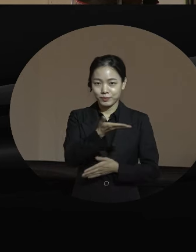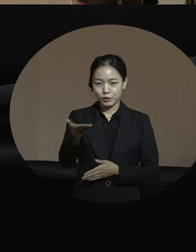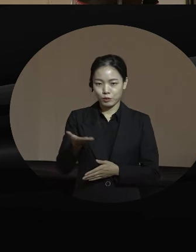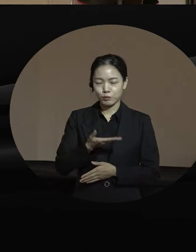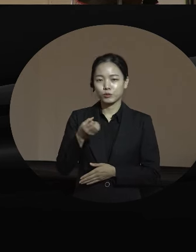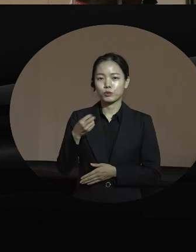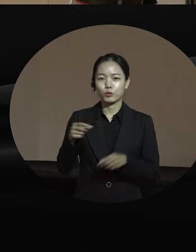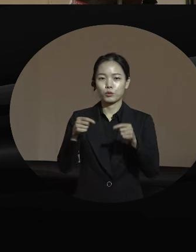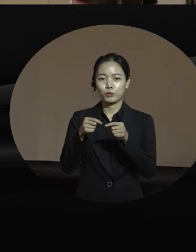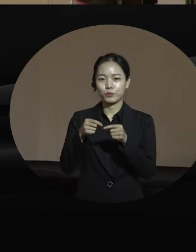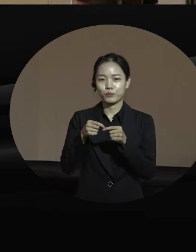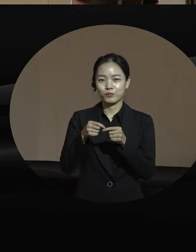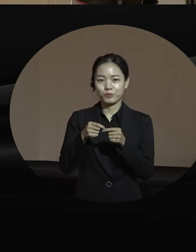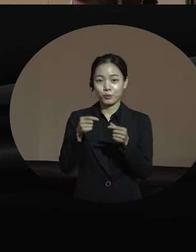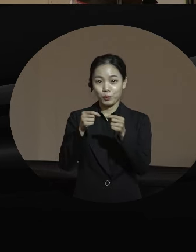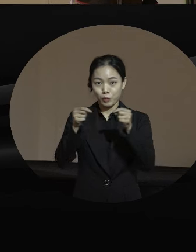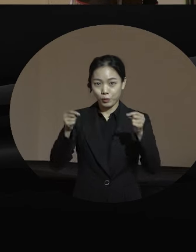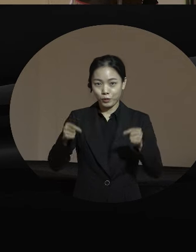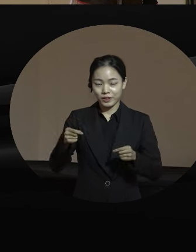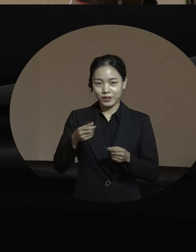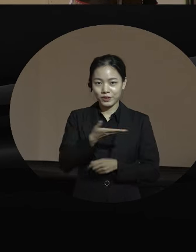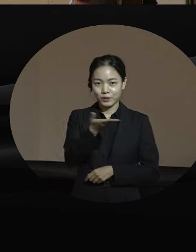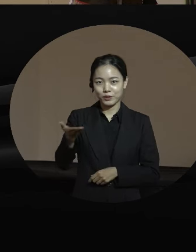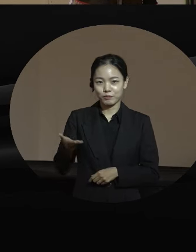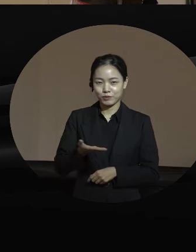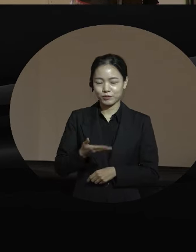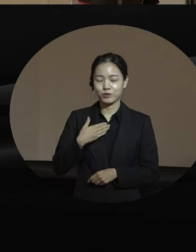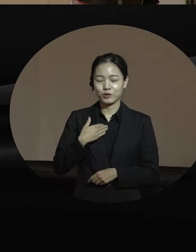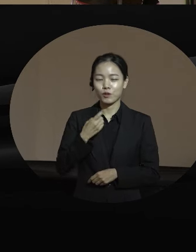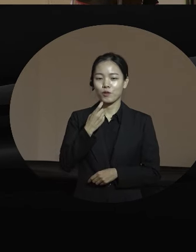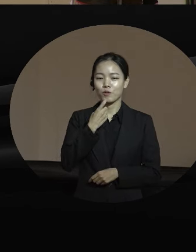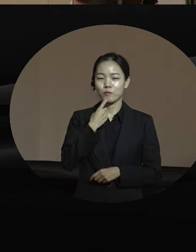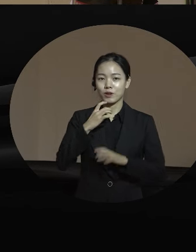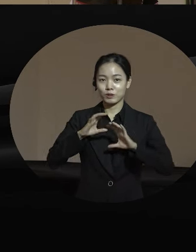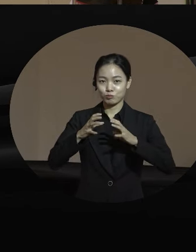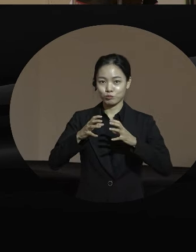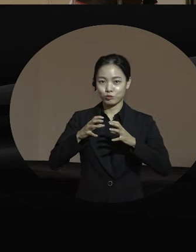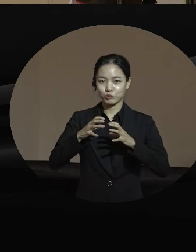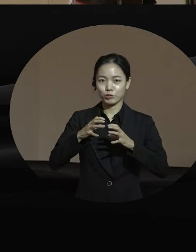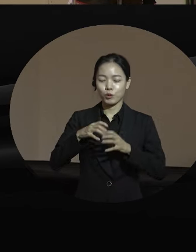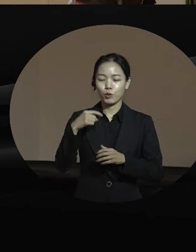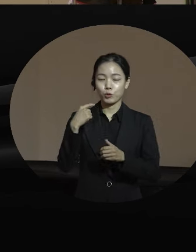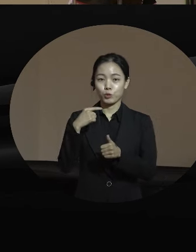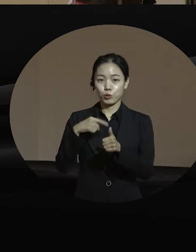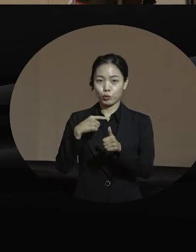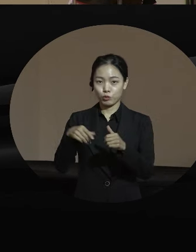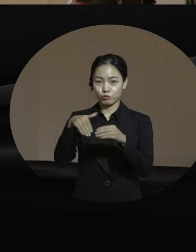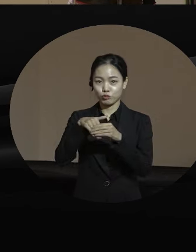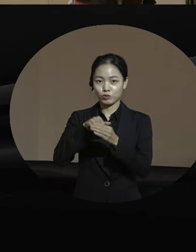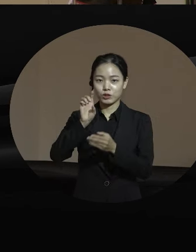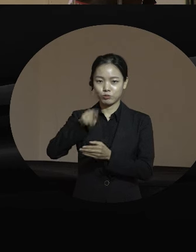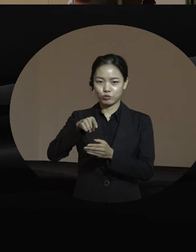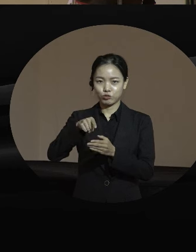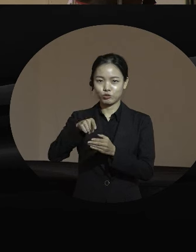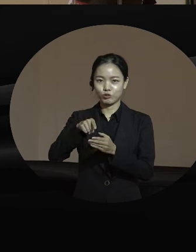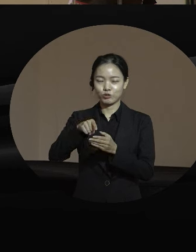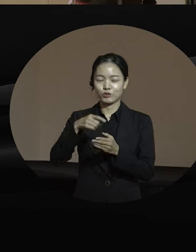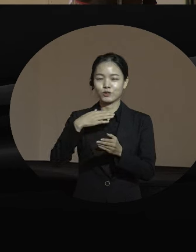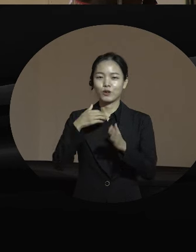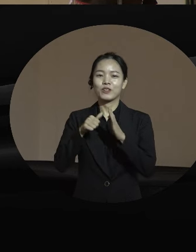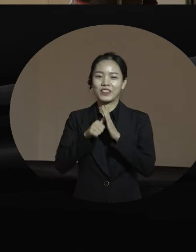to represent the Ministry of Education and Culture of Finland in this forum. Thank you very much for the Korean Ministry of